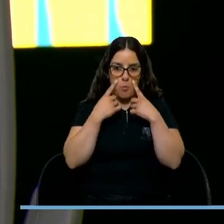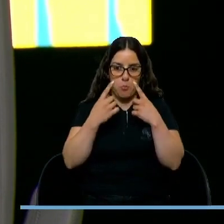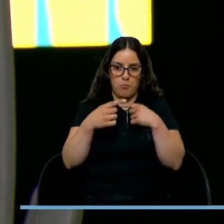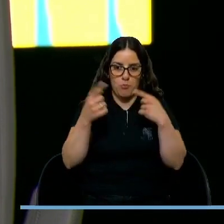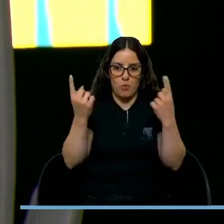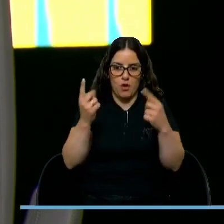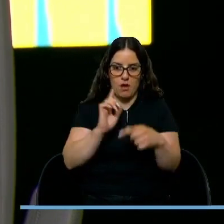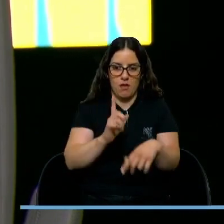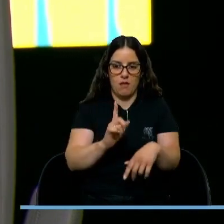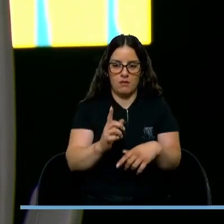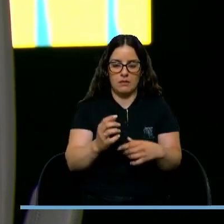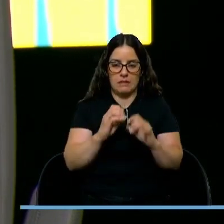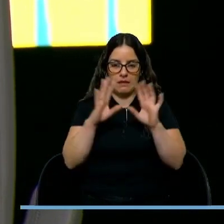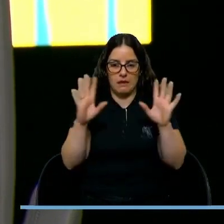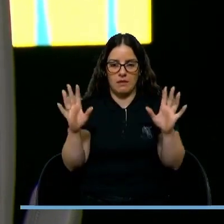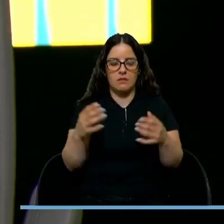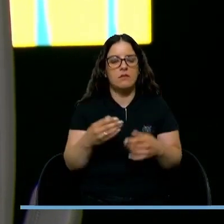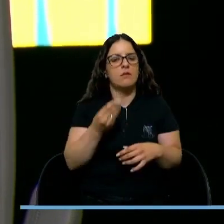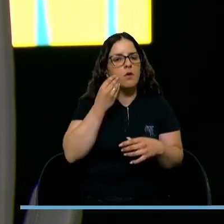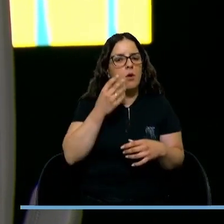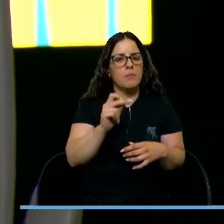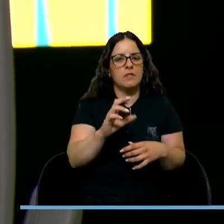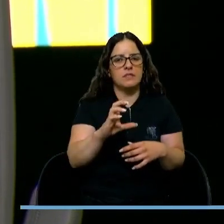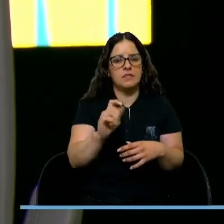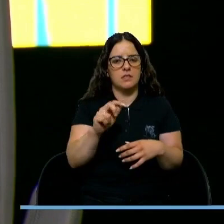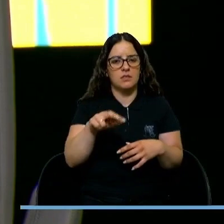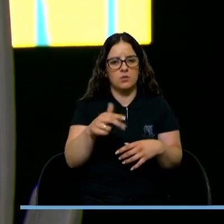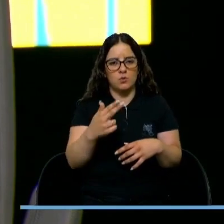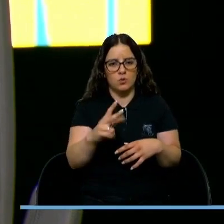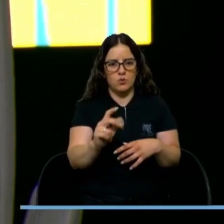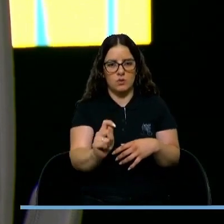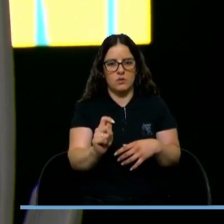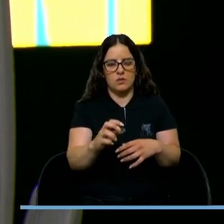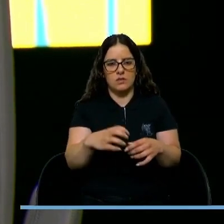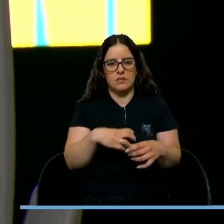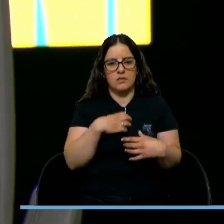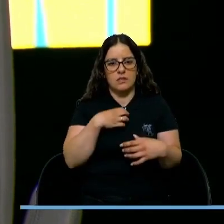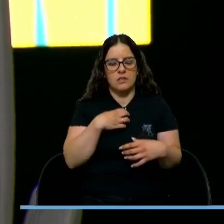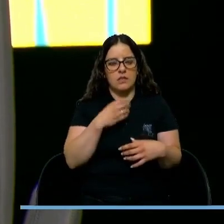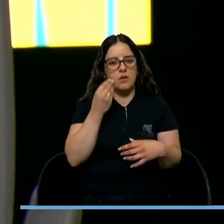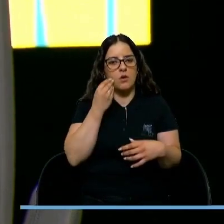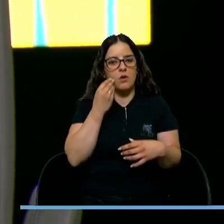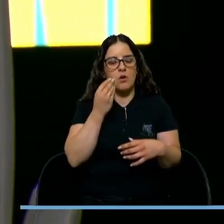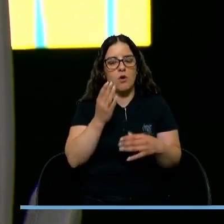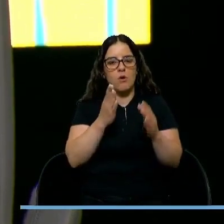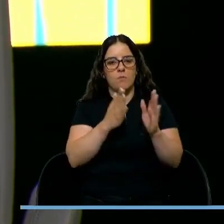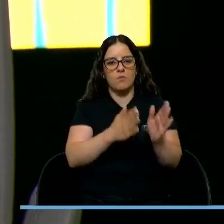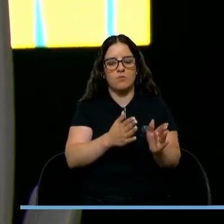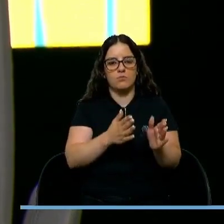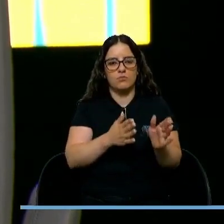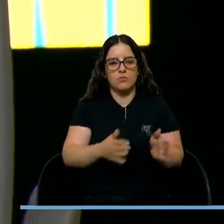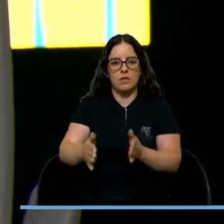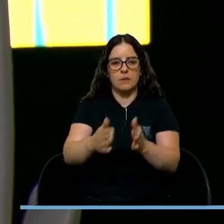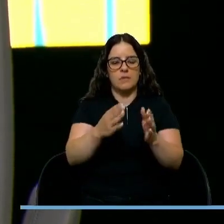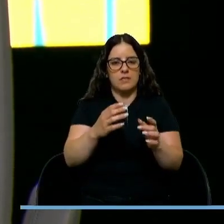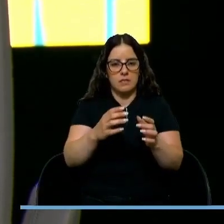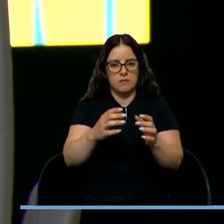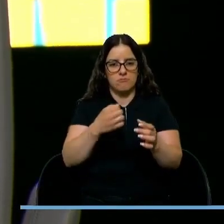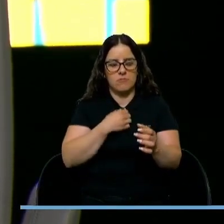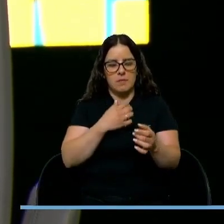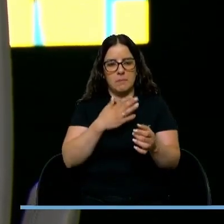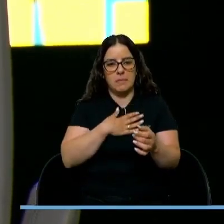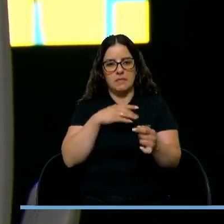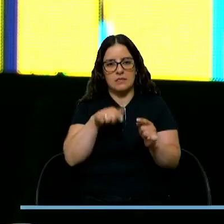war has shown this to us. How has Accenture seen the evolution